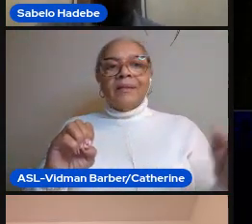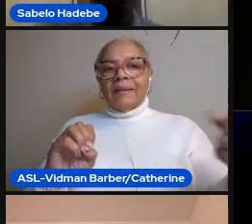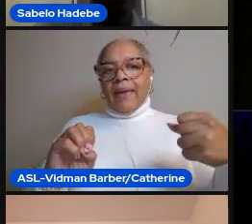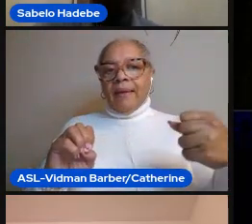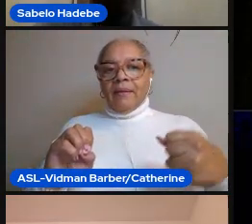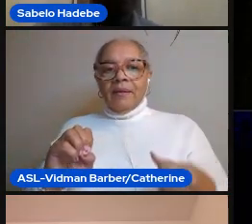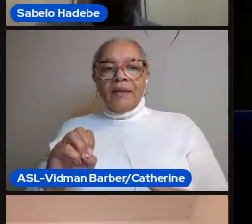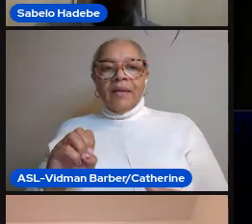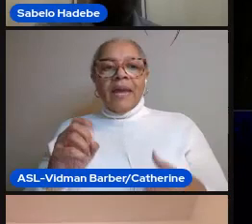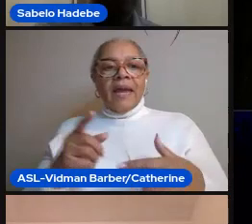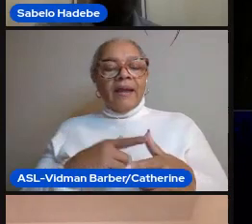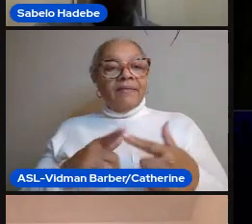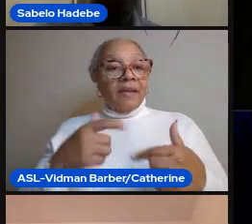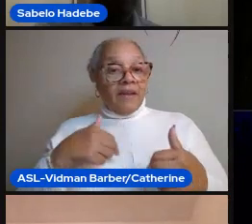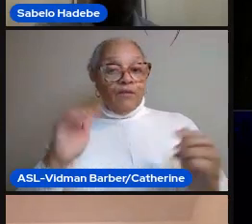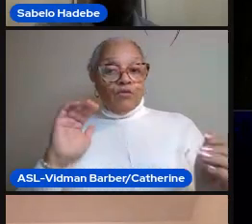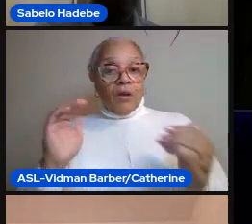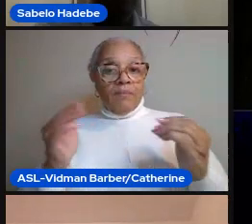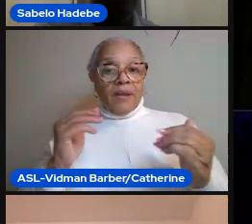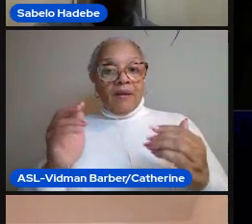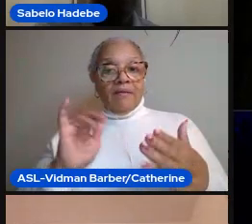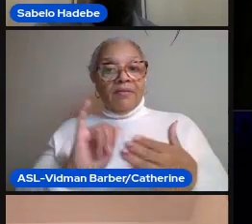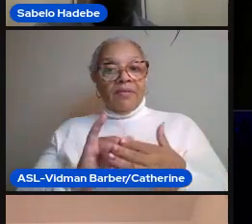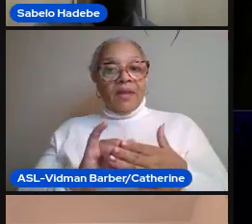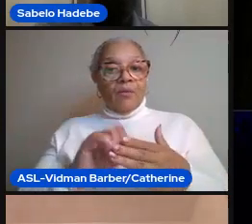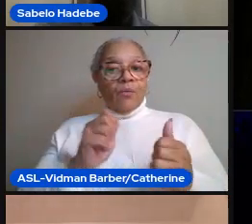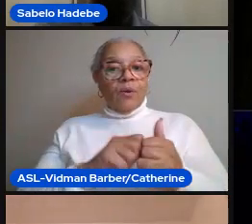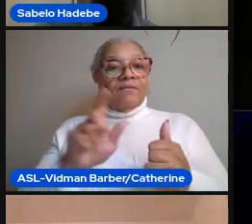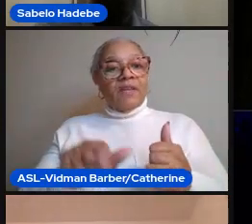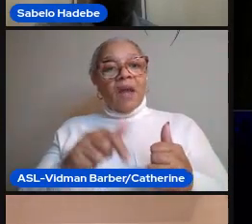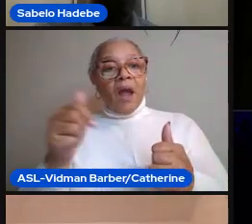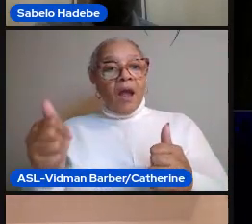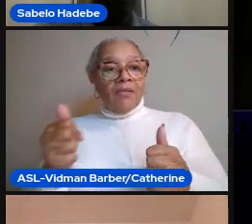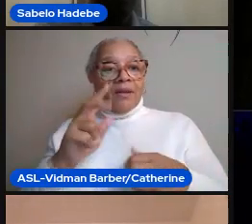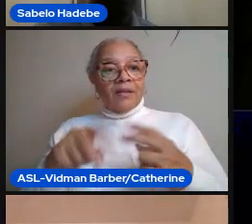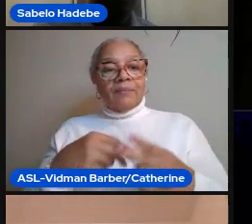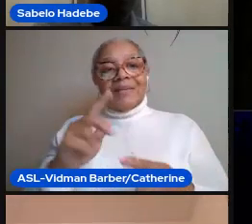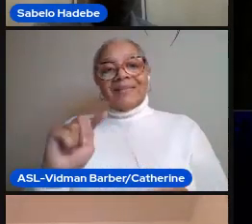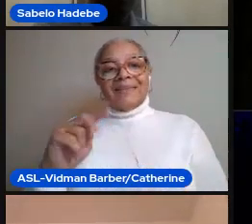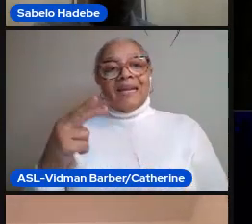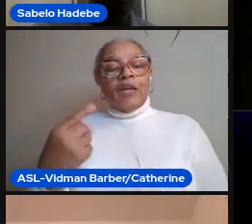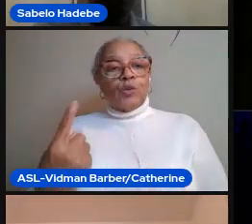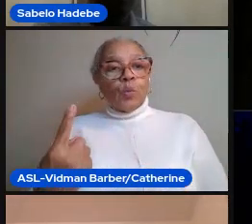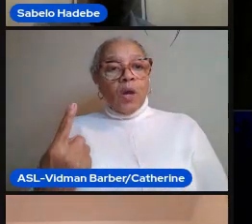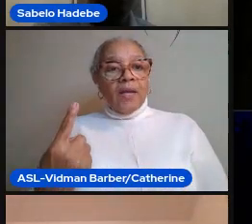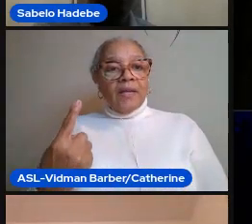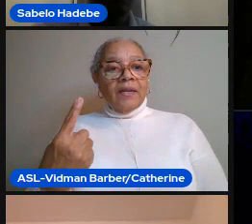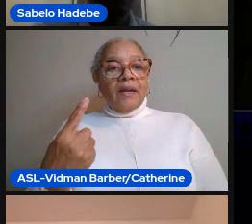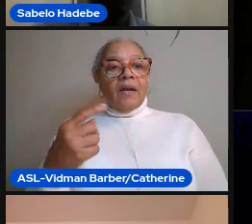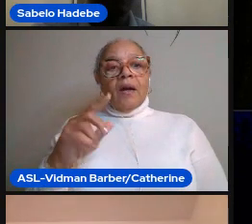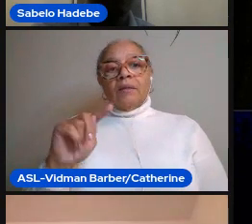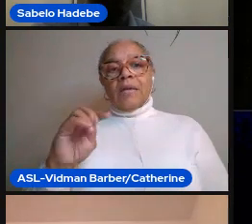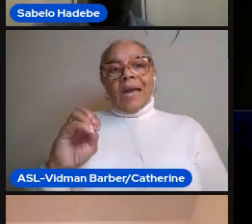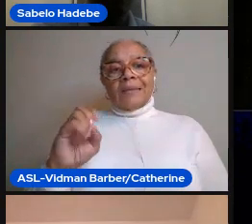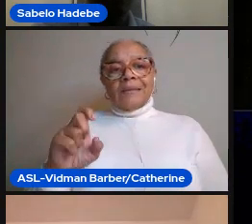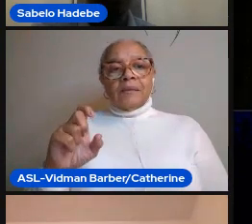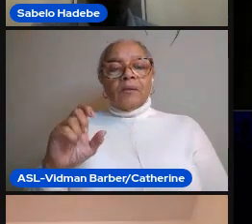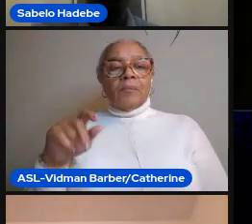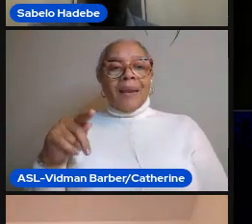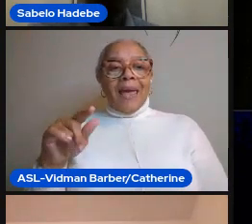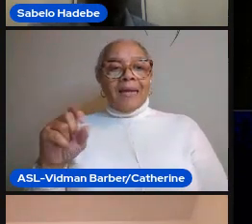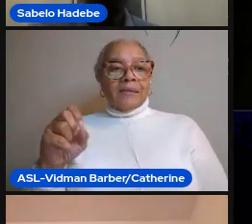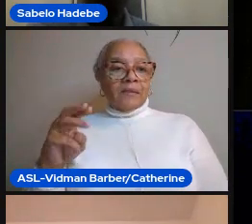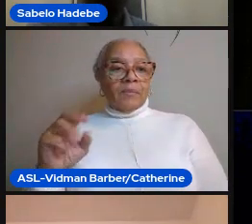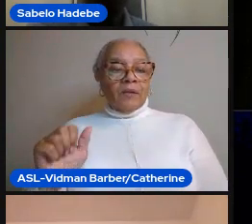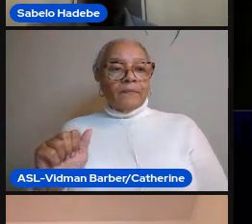And then have you compared that with the other type, which is like a Th1 inducing, like, I don't know, toxoplasma or something?